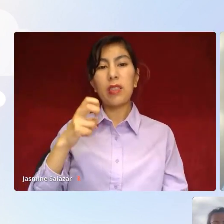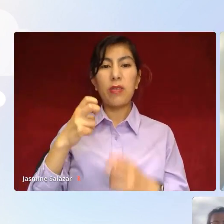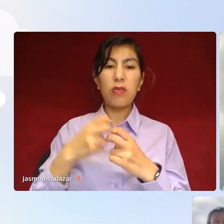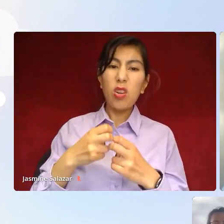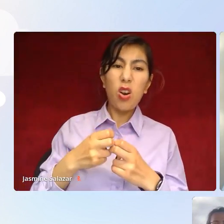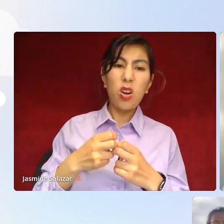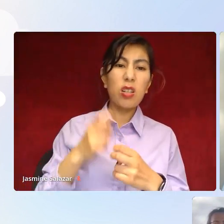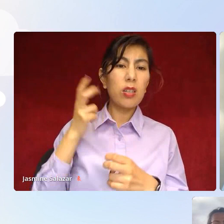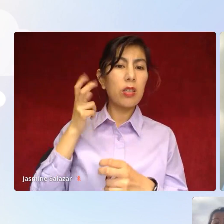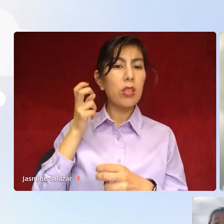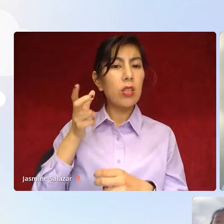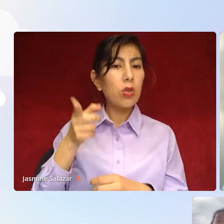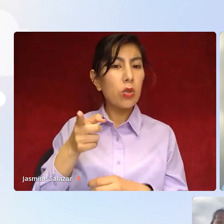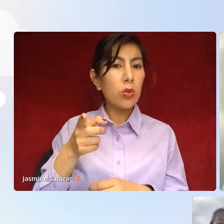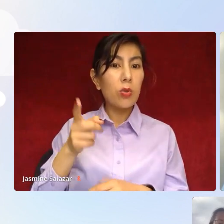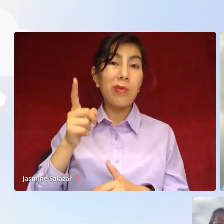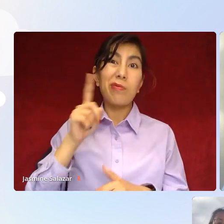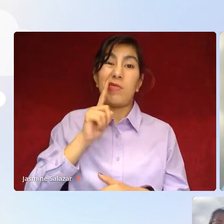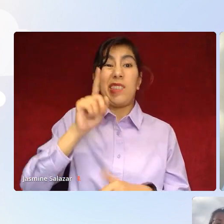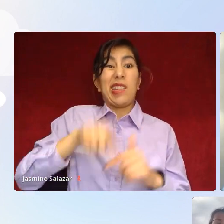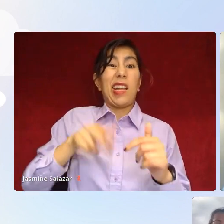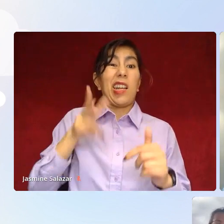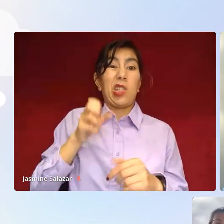we can't hear you at all.